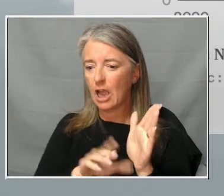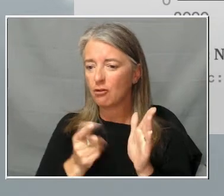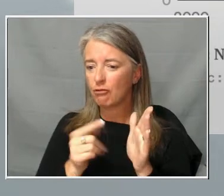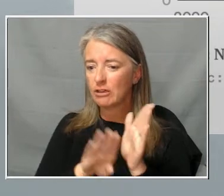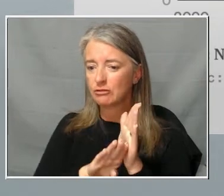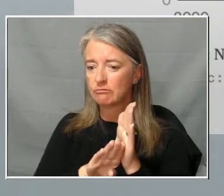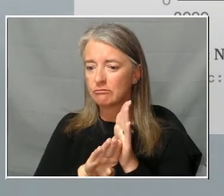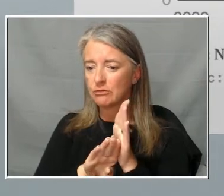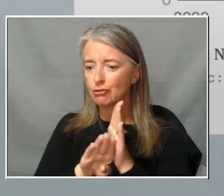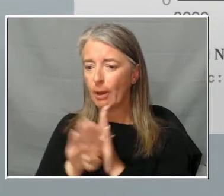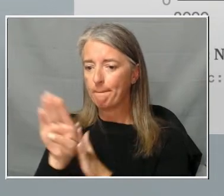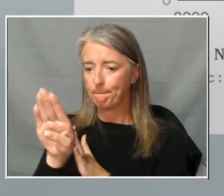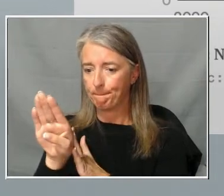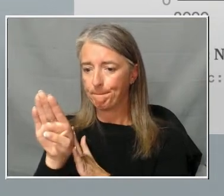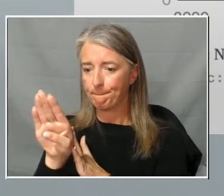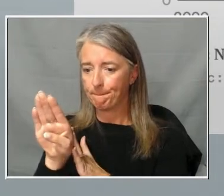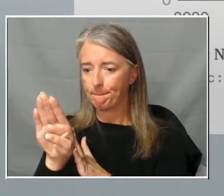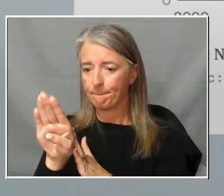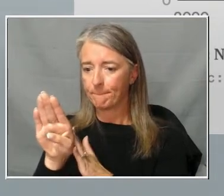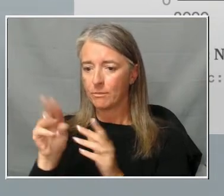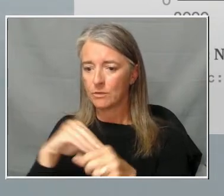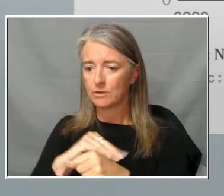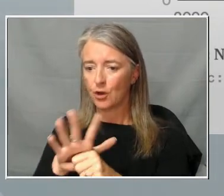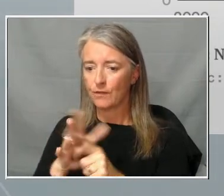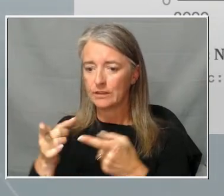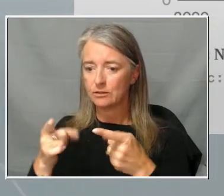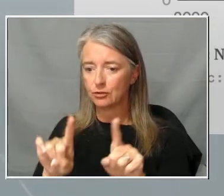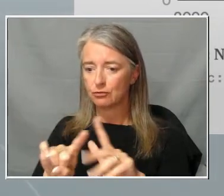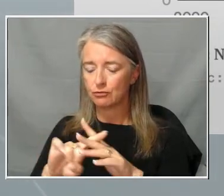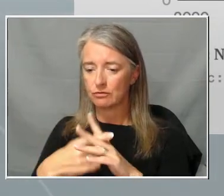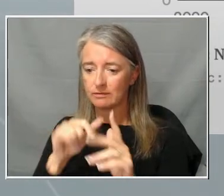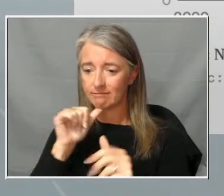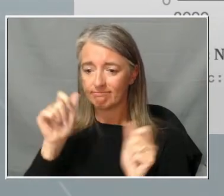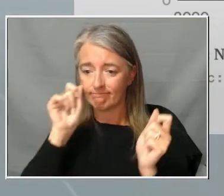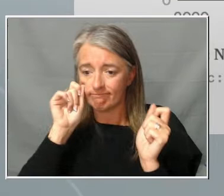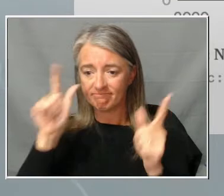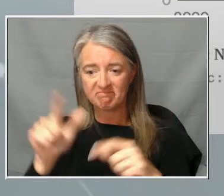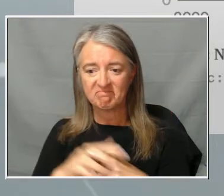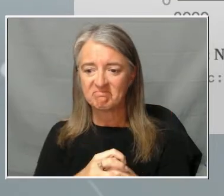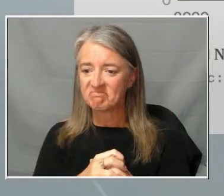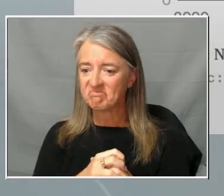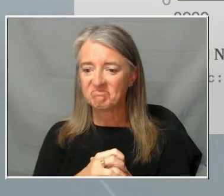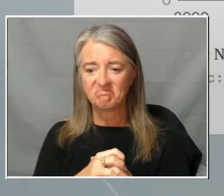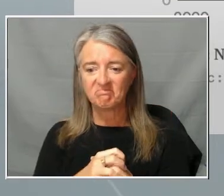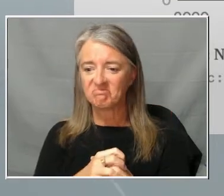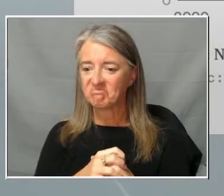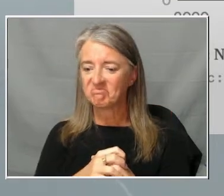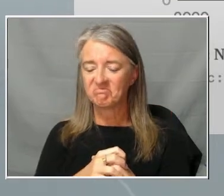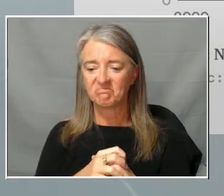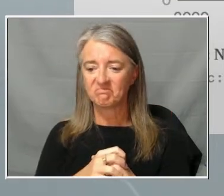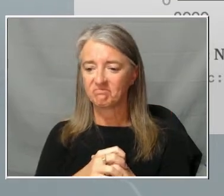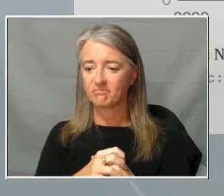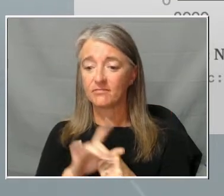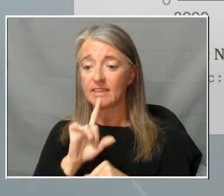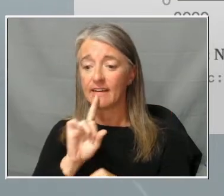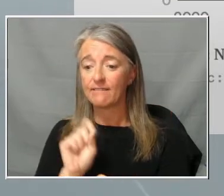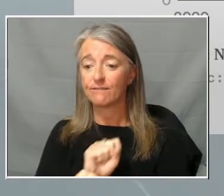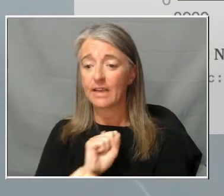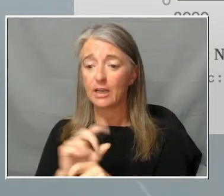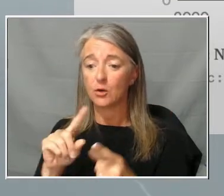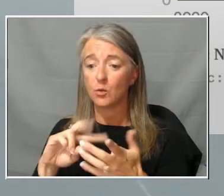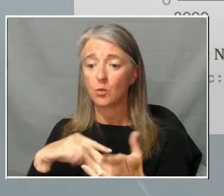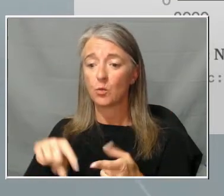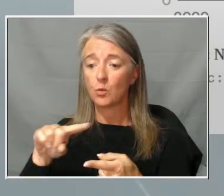jump when the pandemic started. Dr. Sethi, not surprised? Not surprised at all. In fact, when the pandemic happened, our clinic